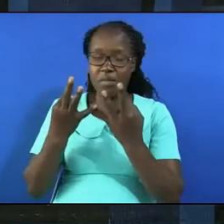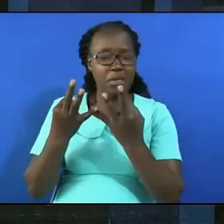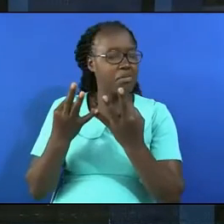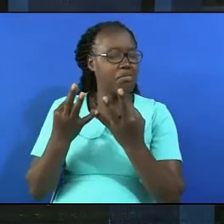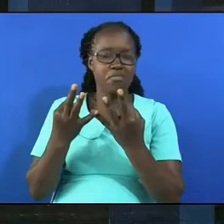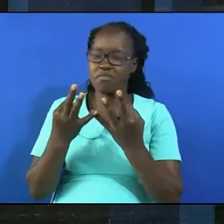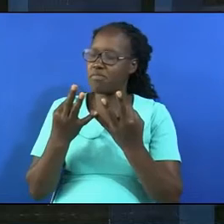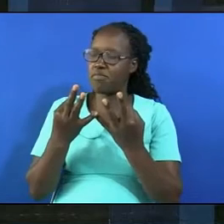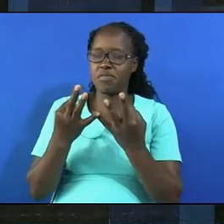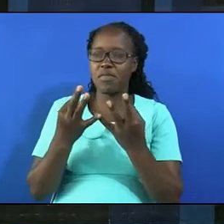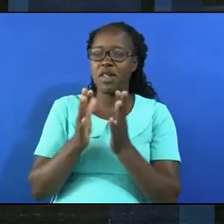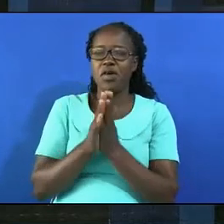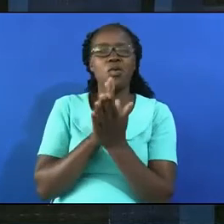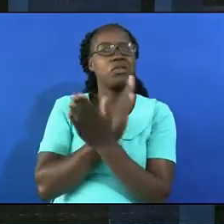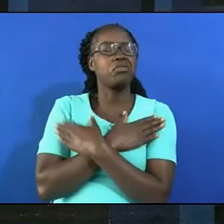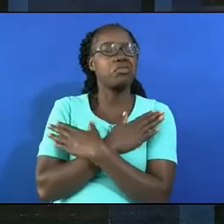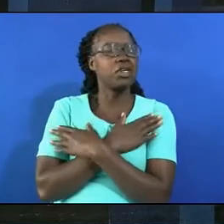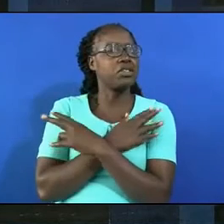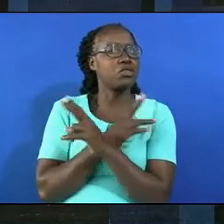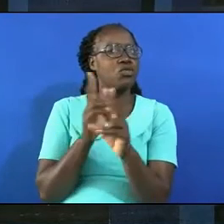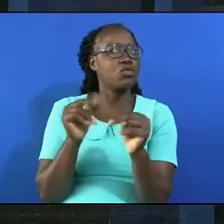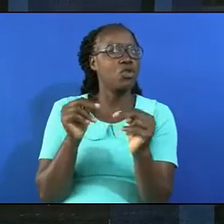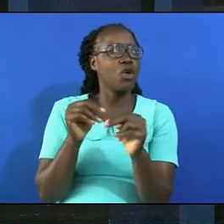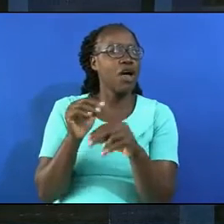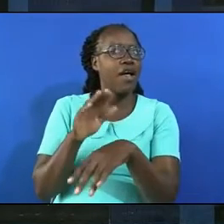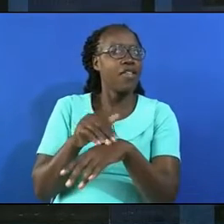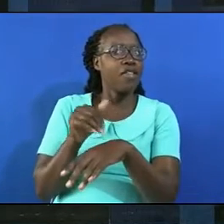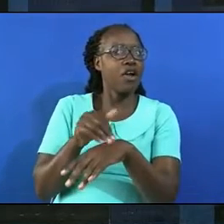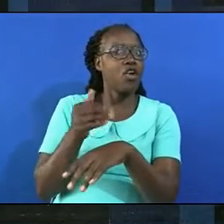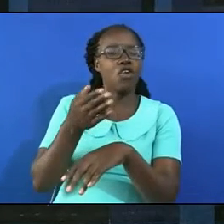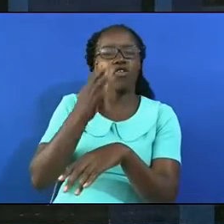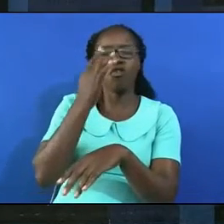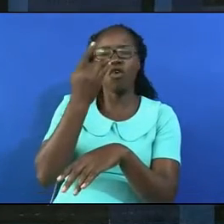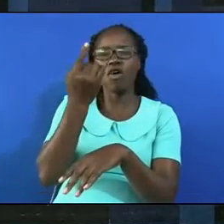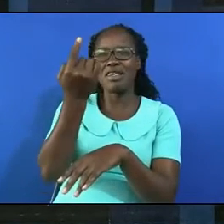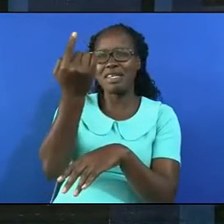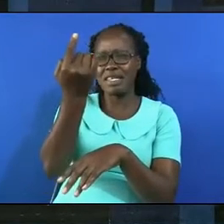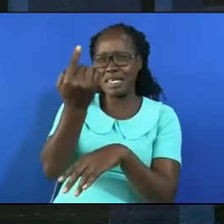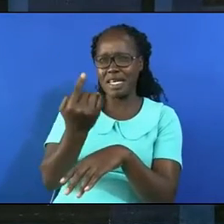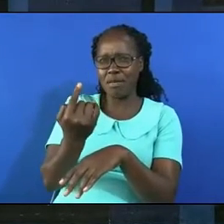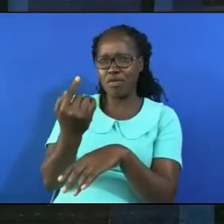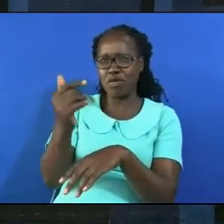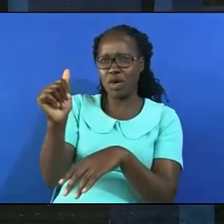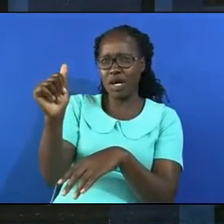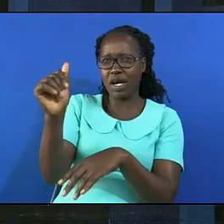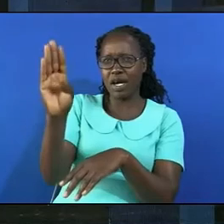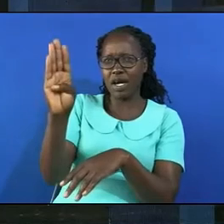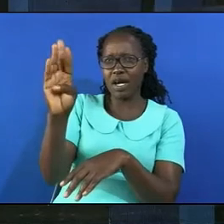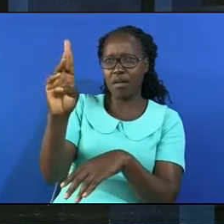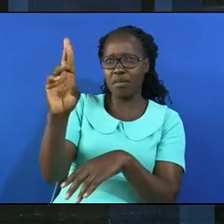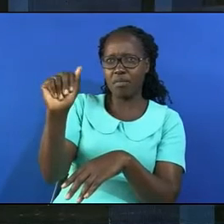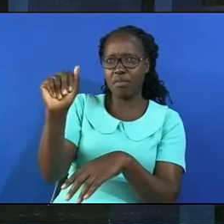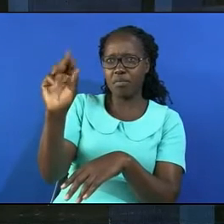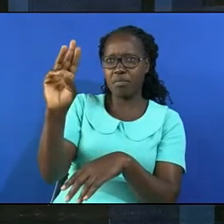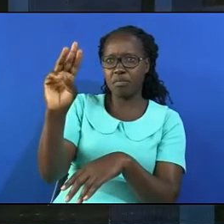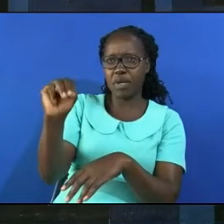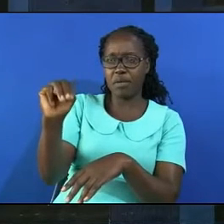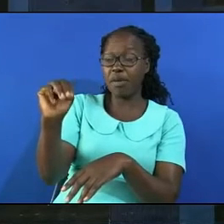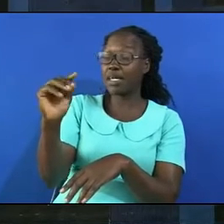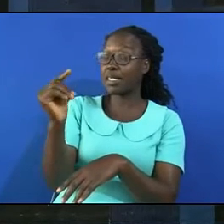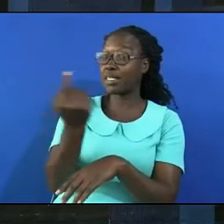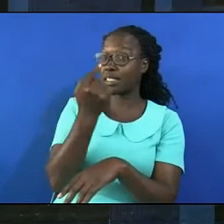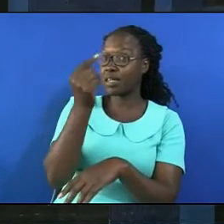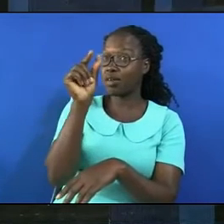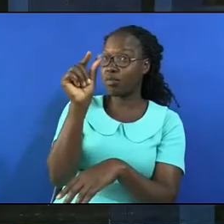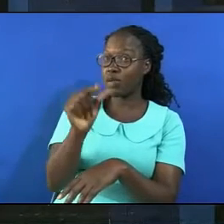not Abraham and his friends. The call of God came to Abraham as a single person. The